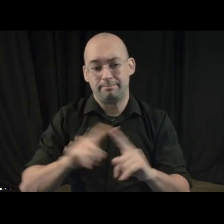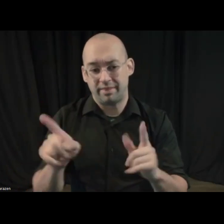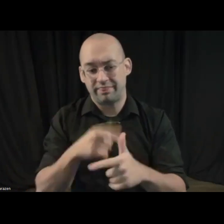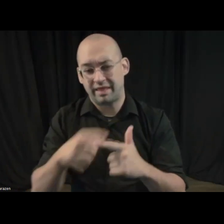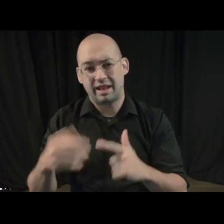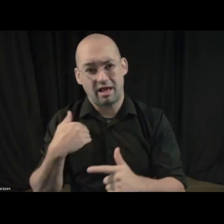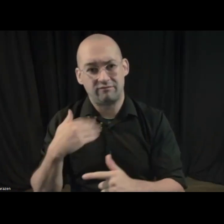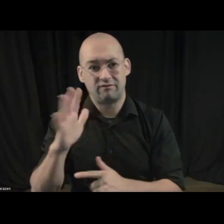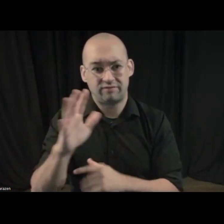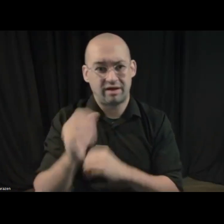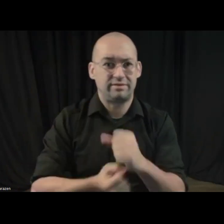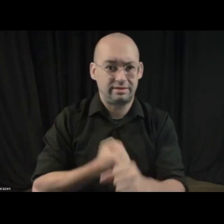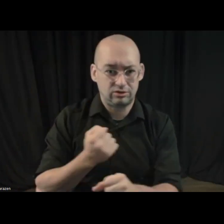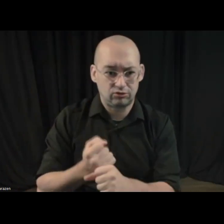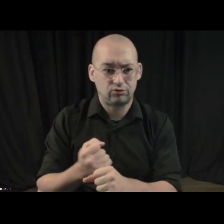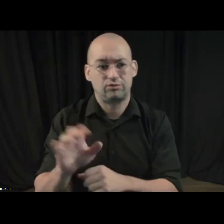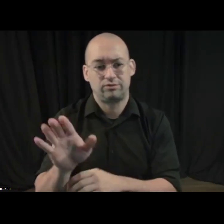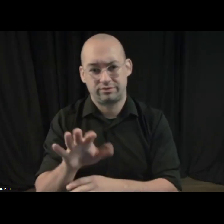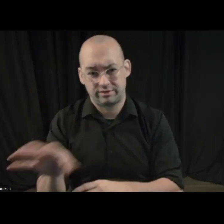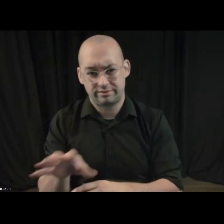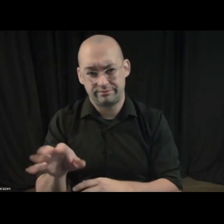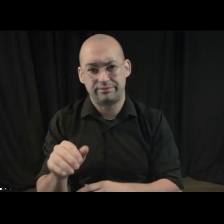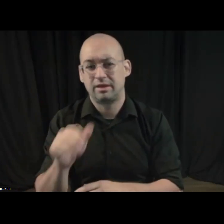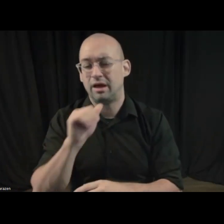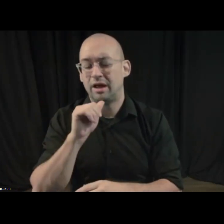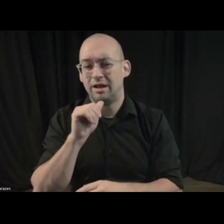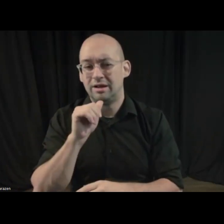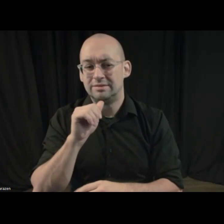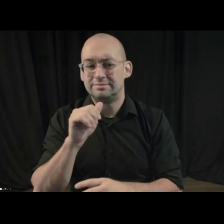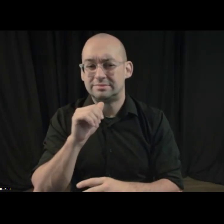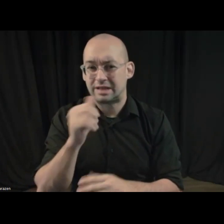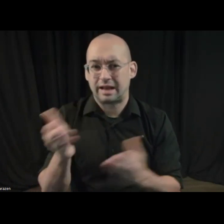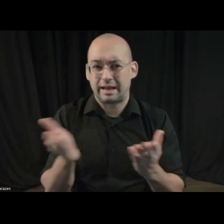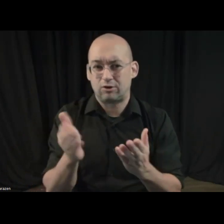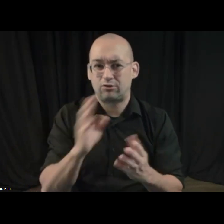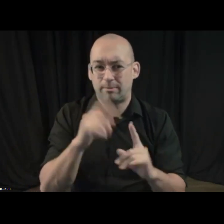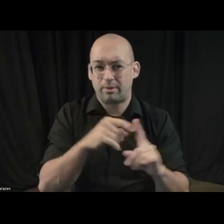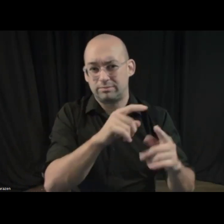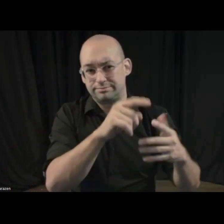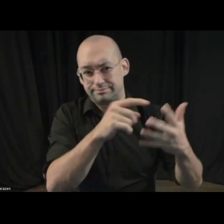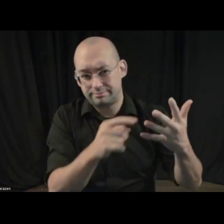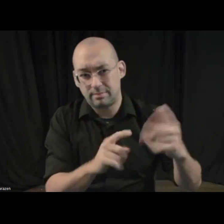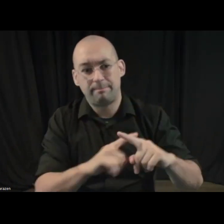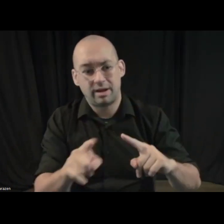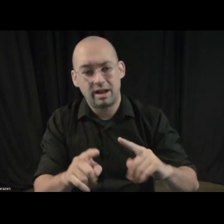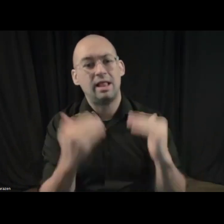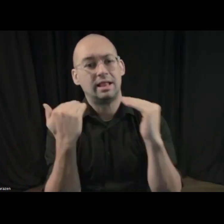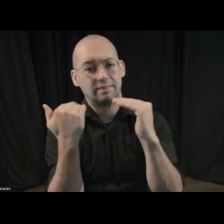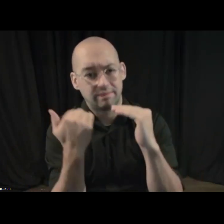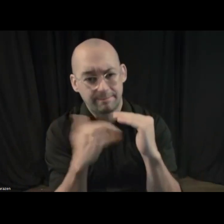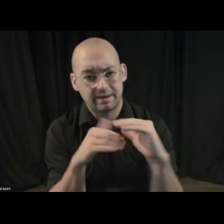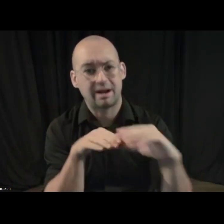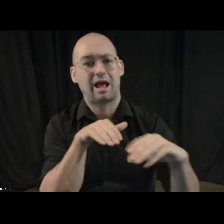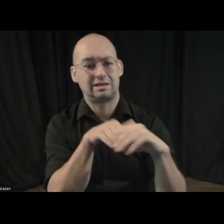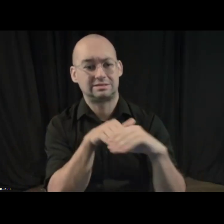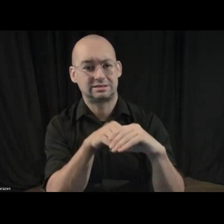about eligibility, but I'm sort of saying that as a general rule, there's very limited access to programs and services at a